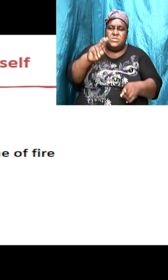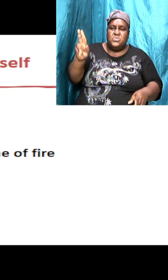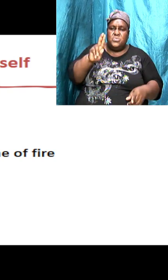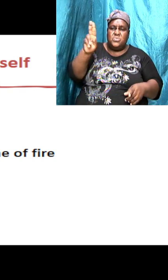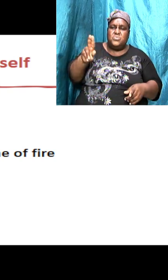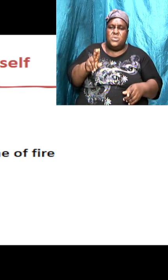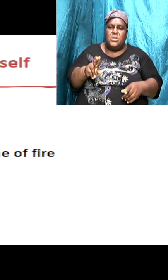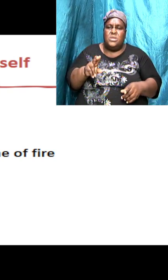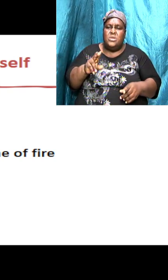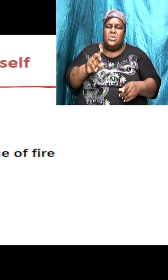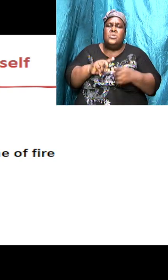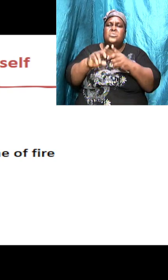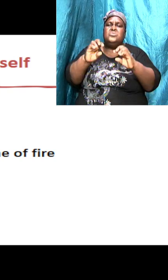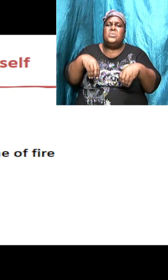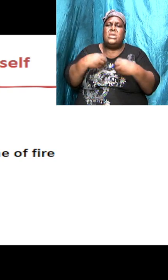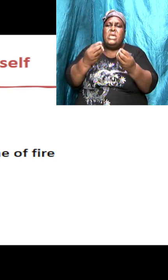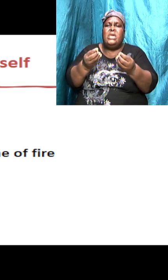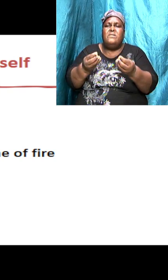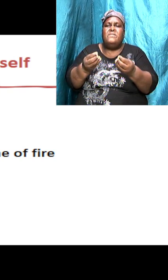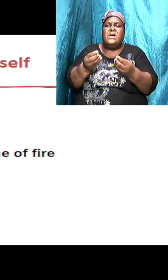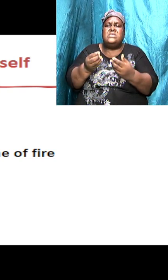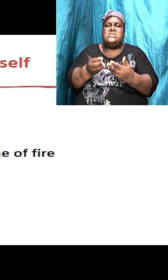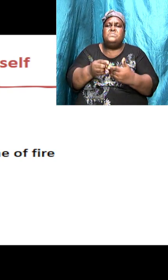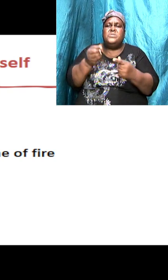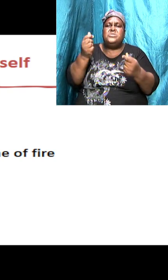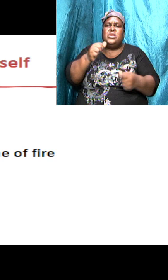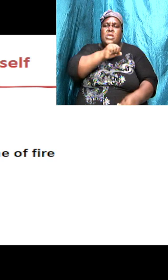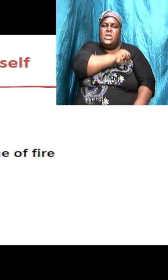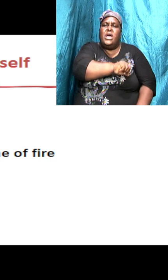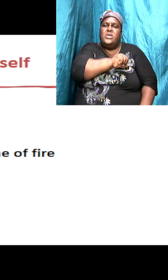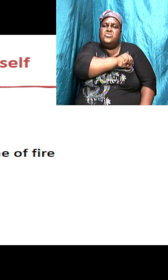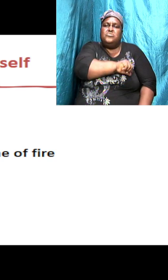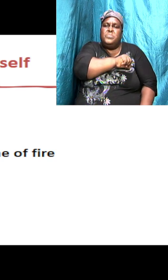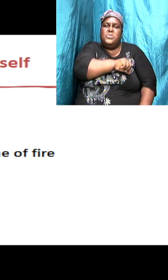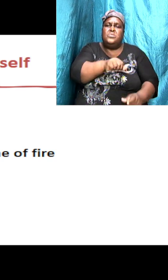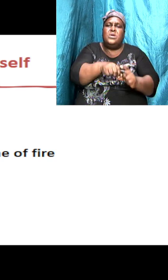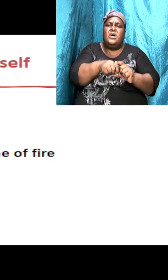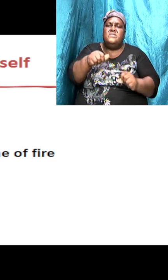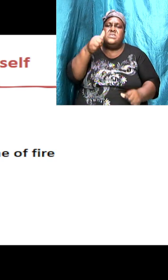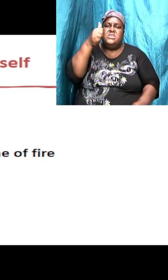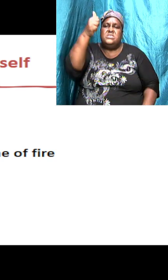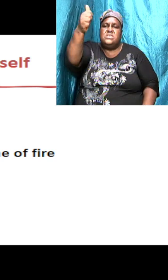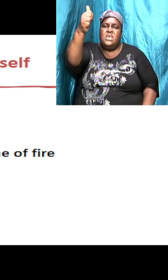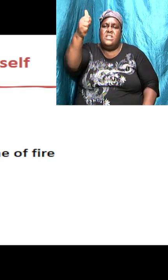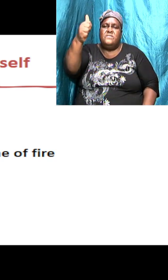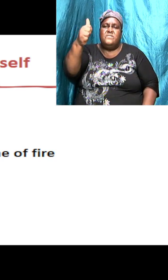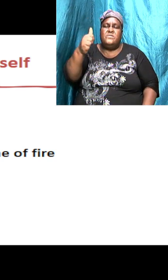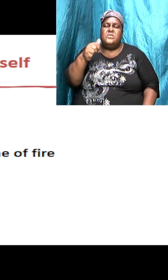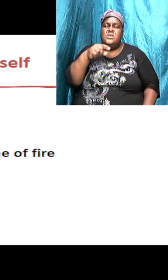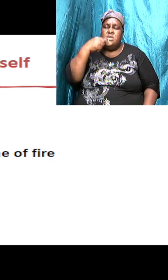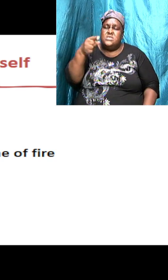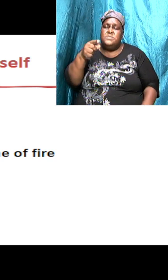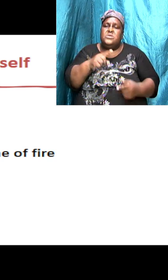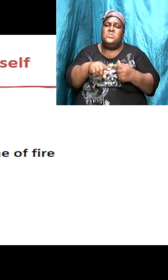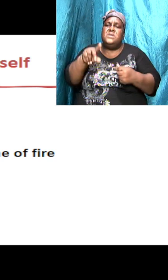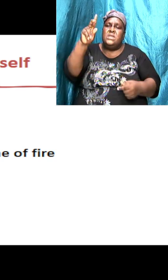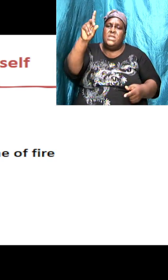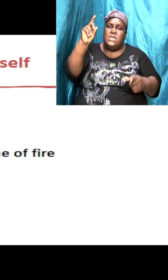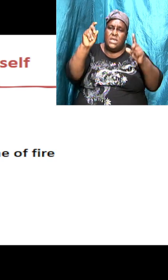to give a particular attribute of himself to address the need that